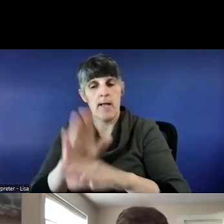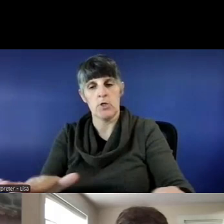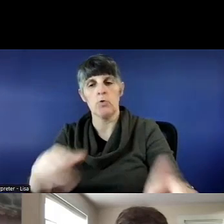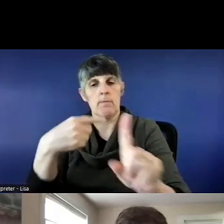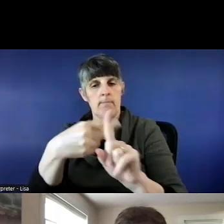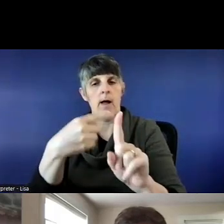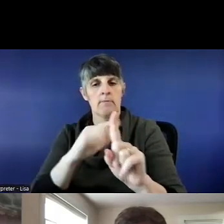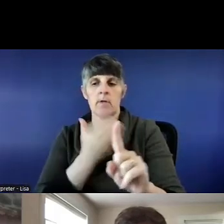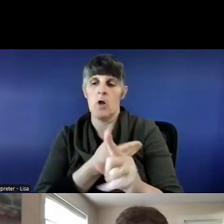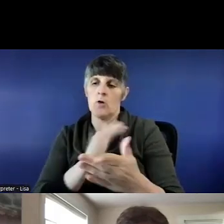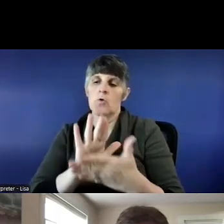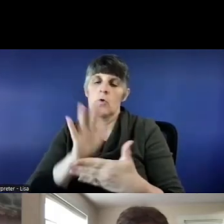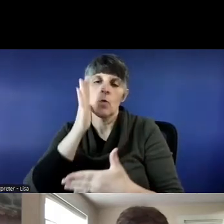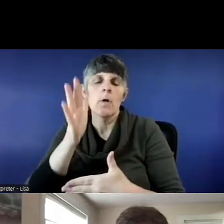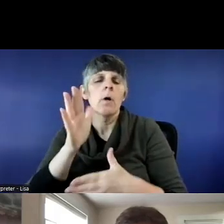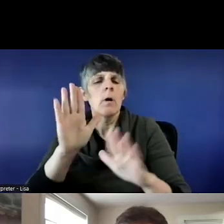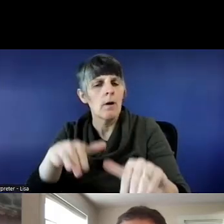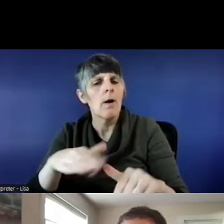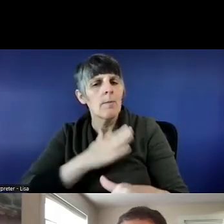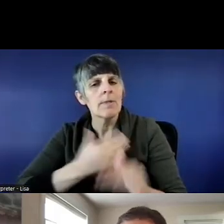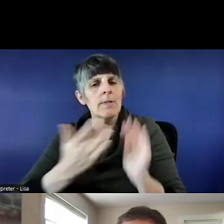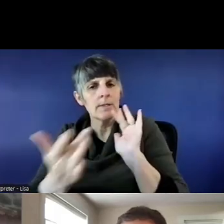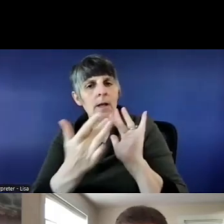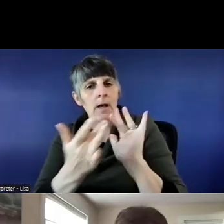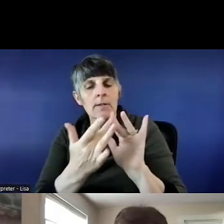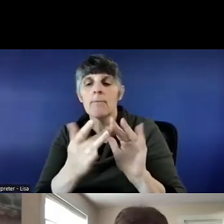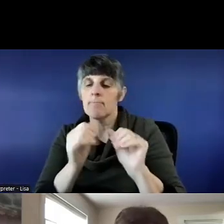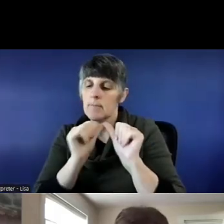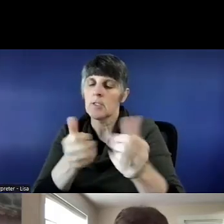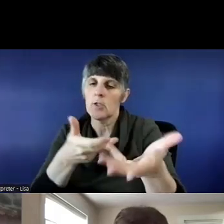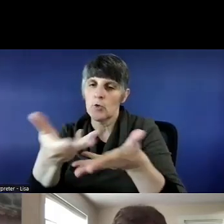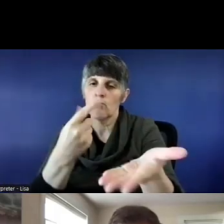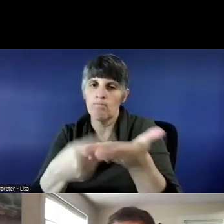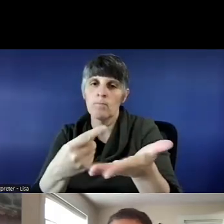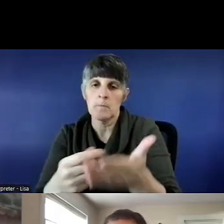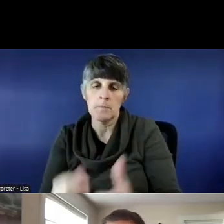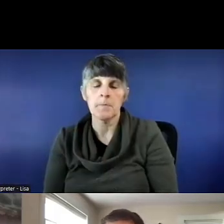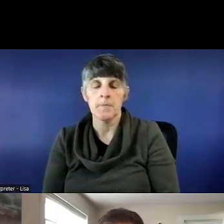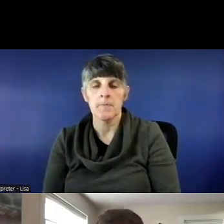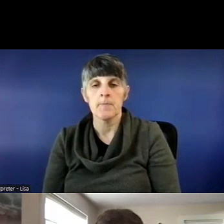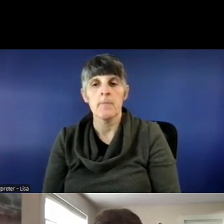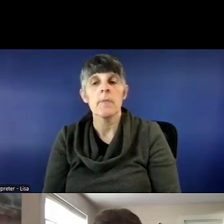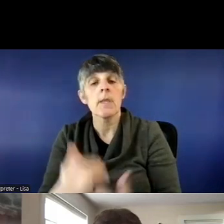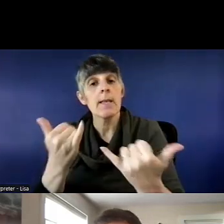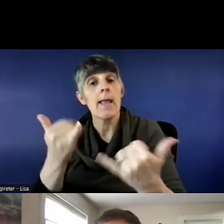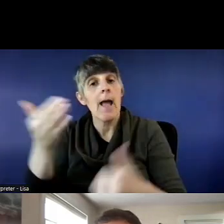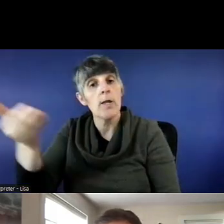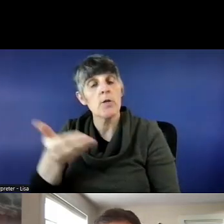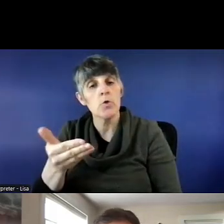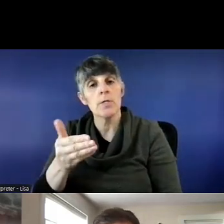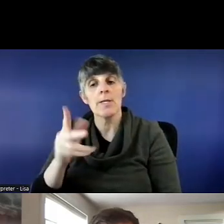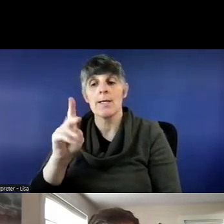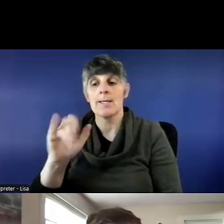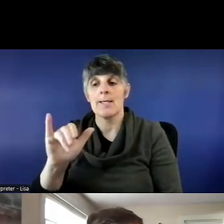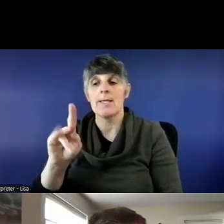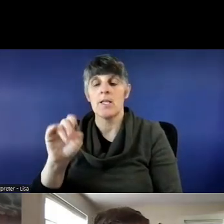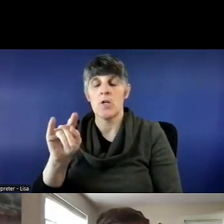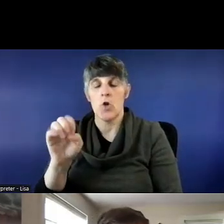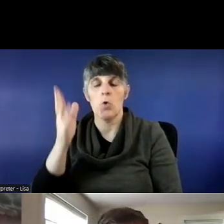our schools. Don't hesitate to reach out and keep the conversation going. I will now introduce our keynote